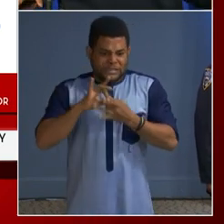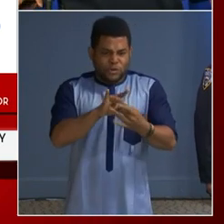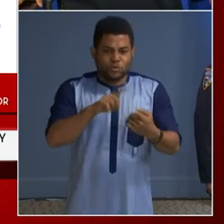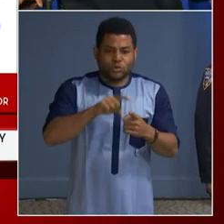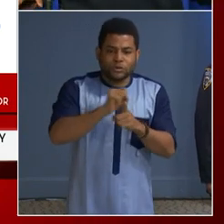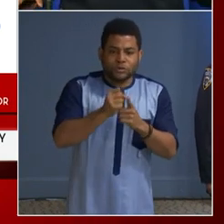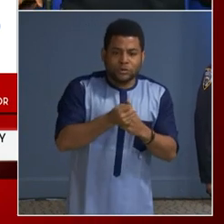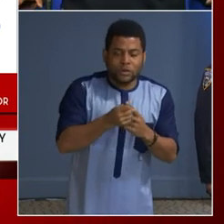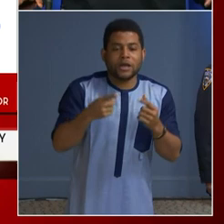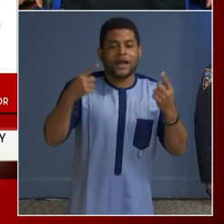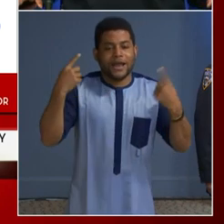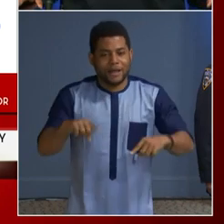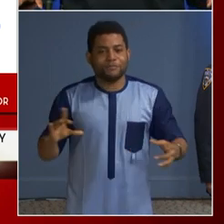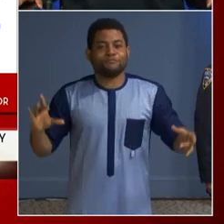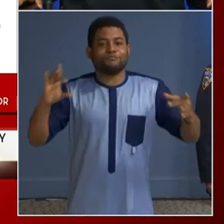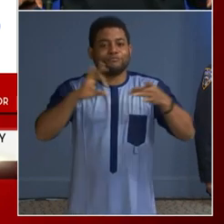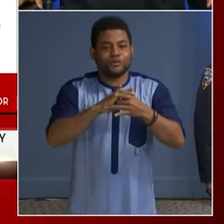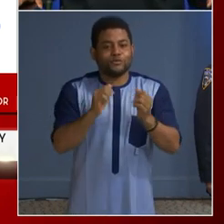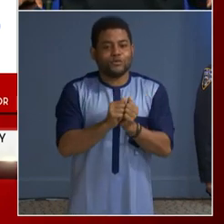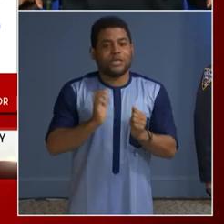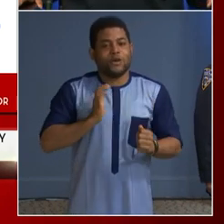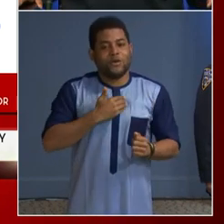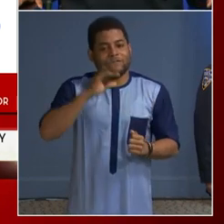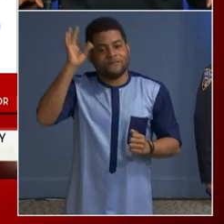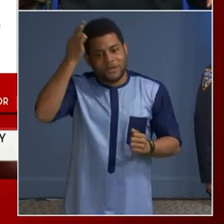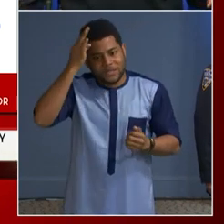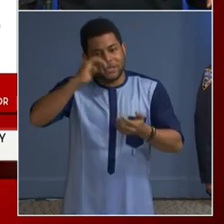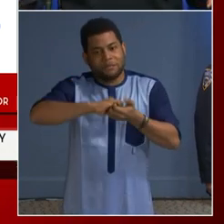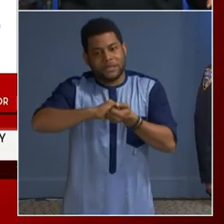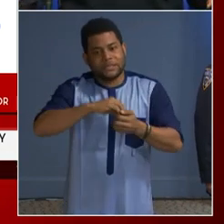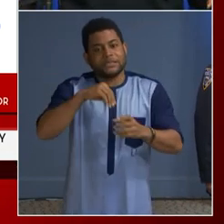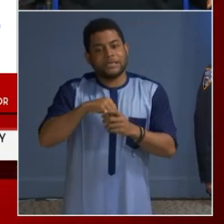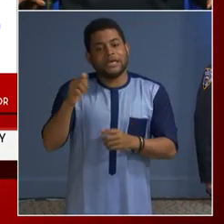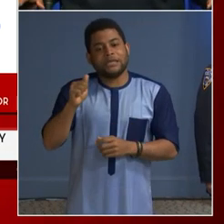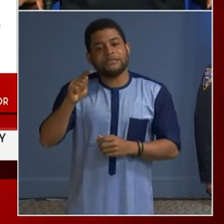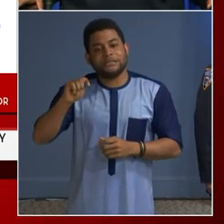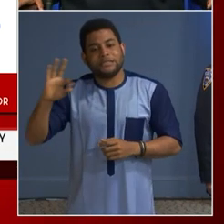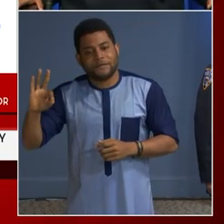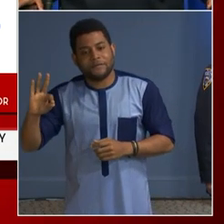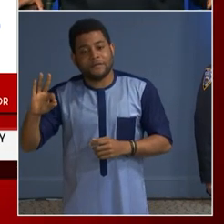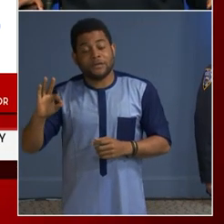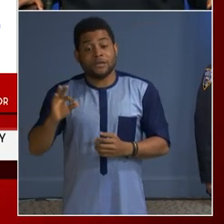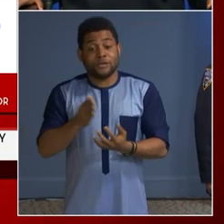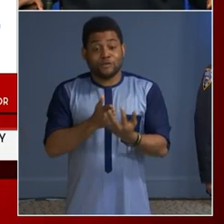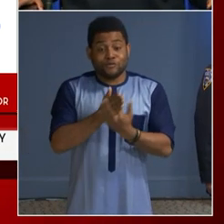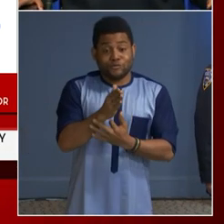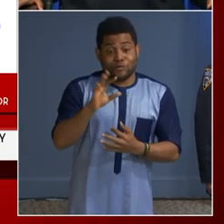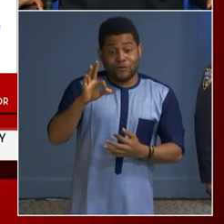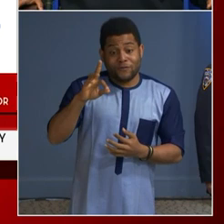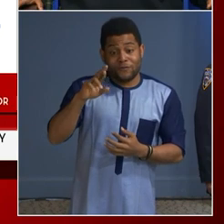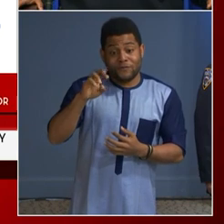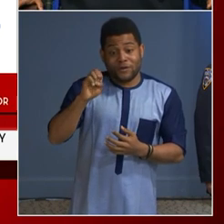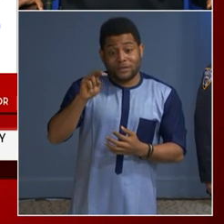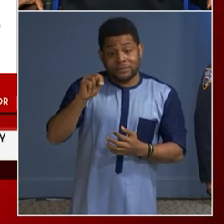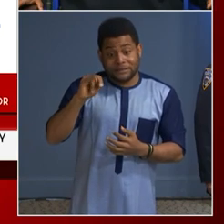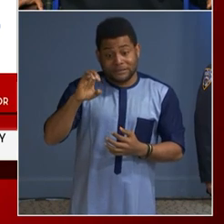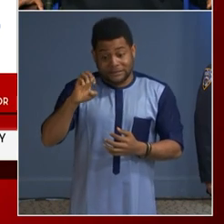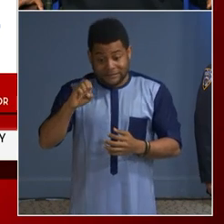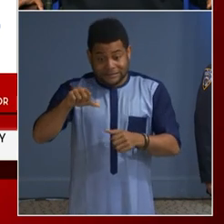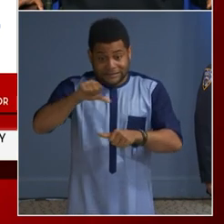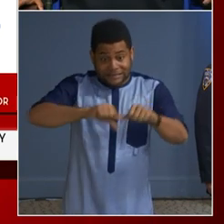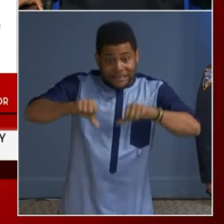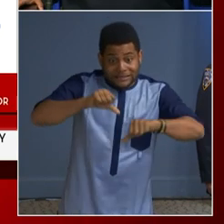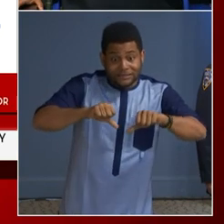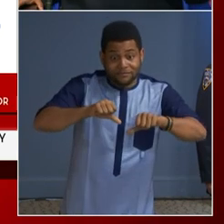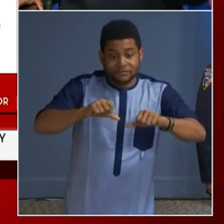connect with our federal partners in the ATF and forensically link these cases together. That is significant